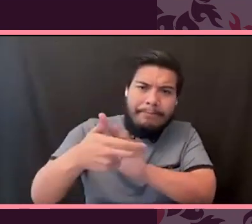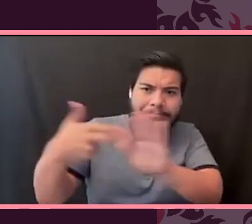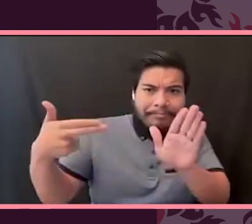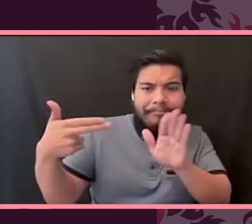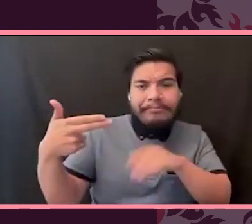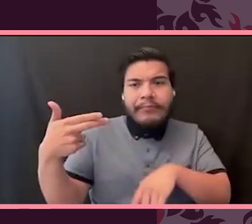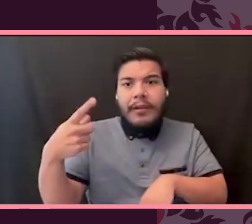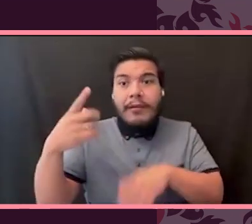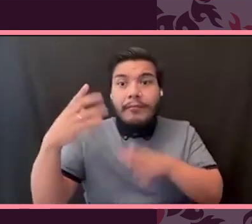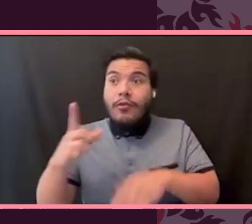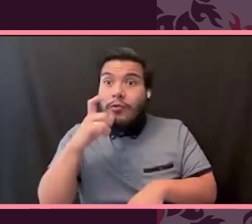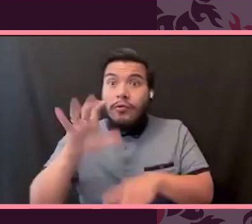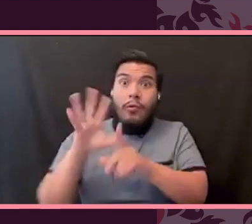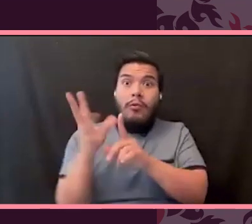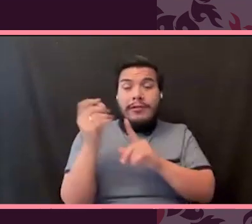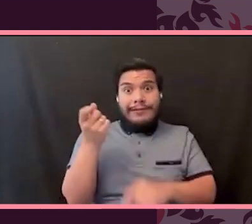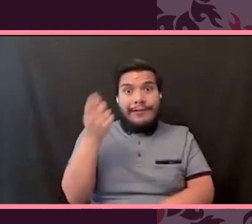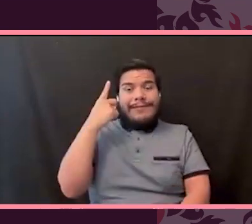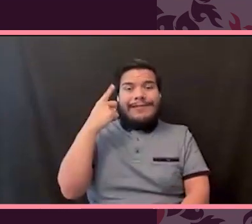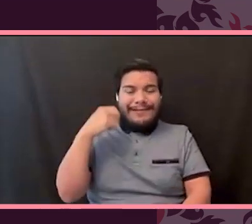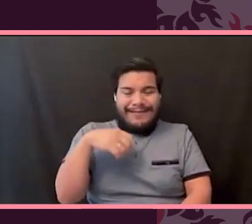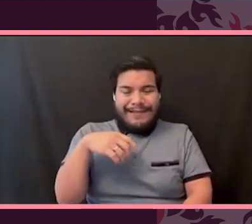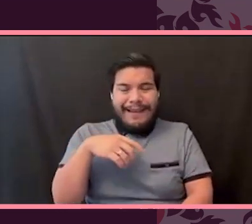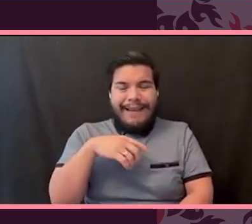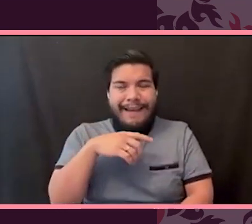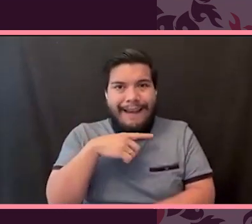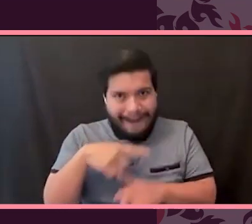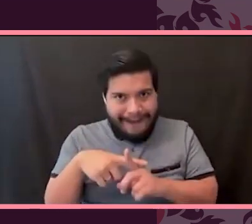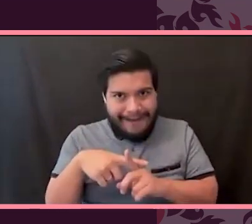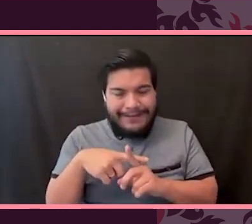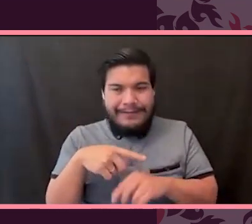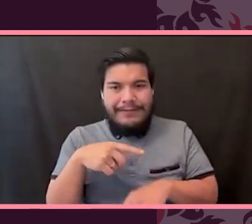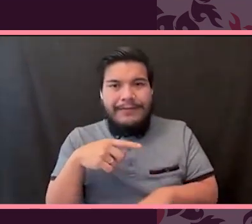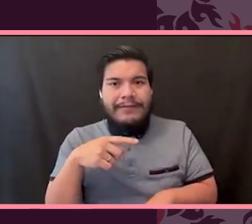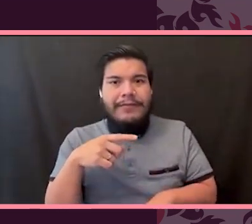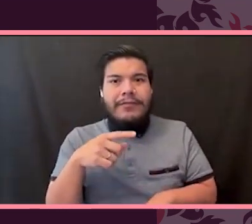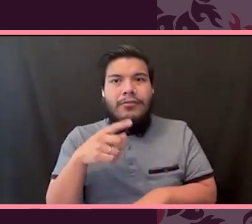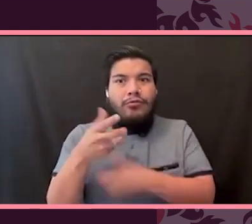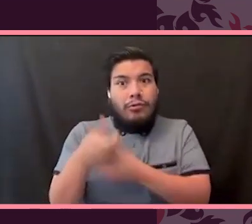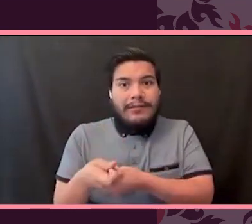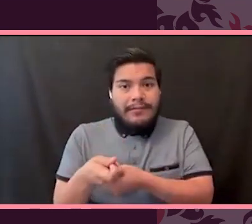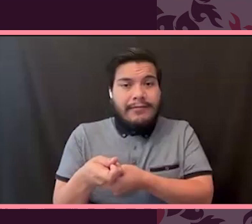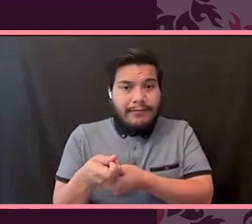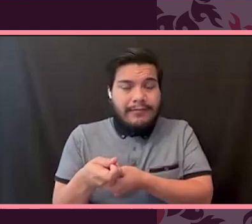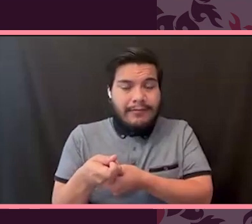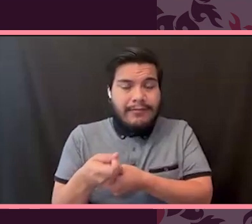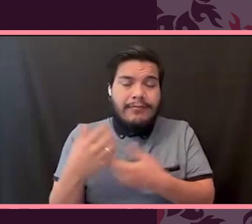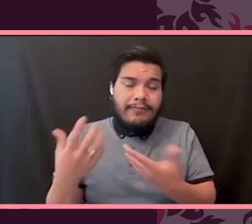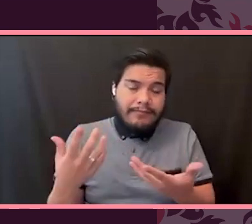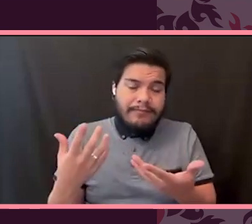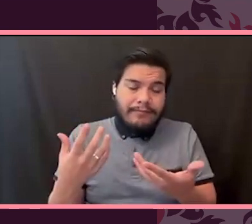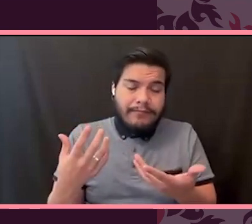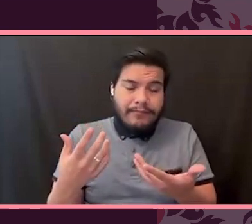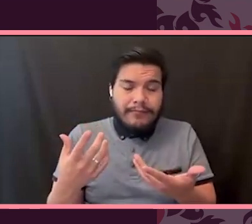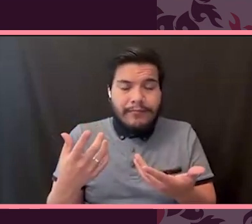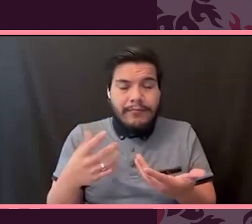is culturally competent, and one who they trust. And, just the fact